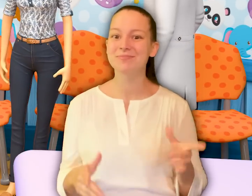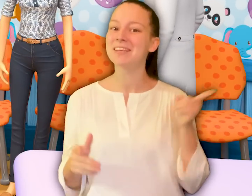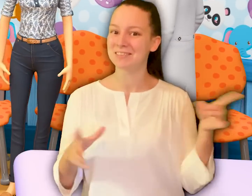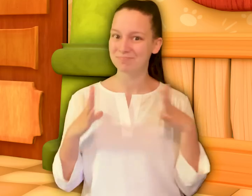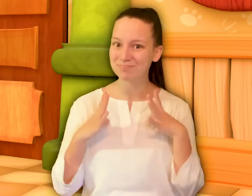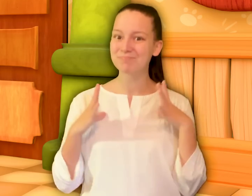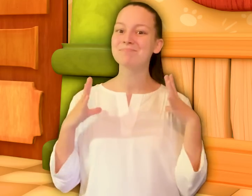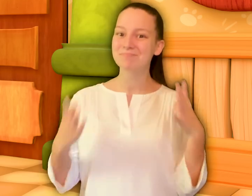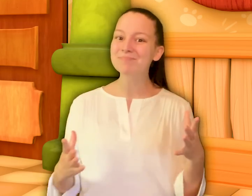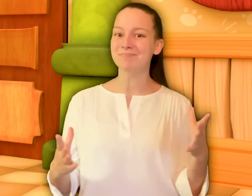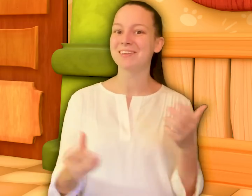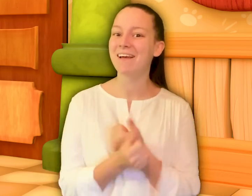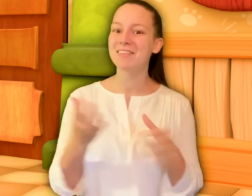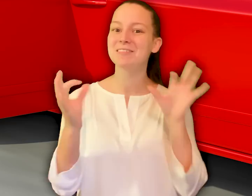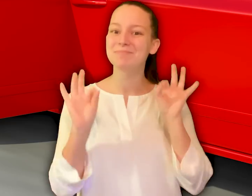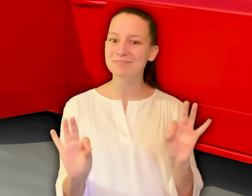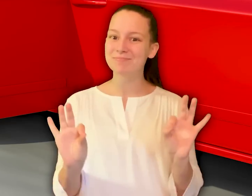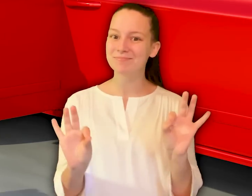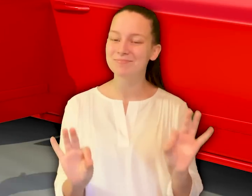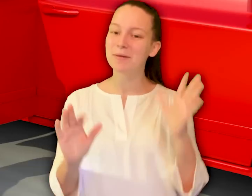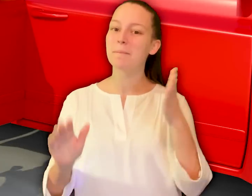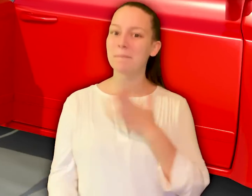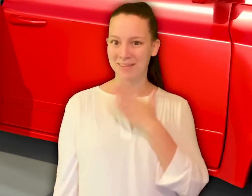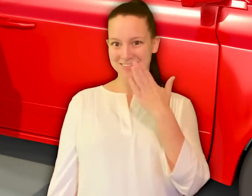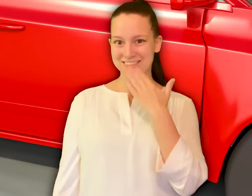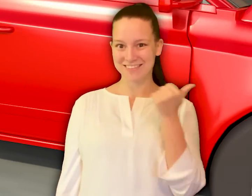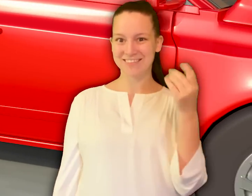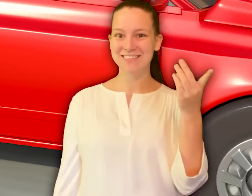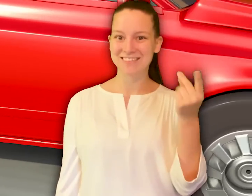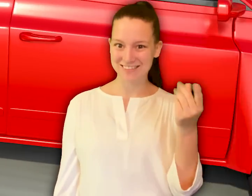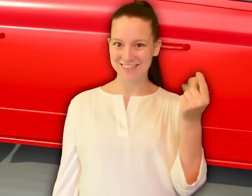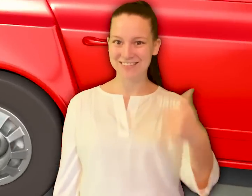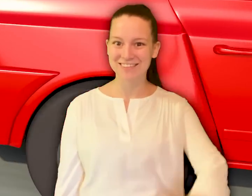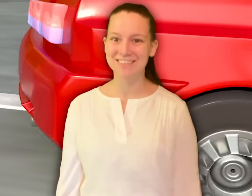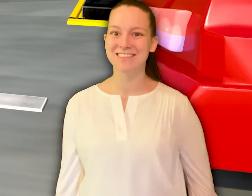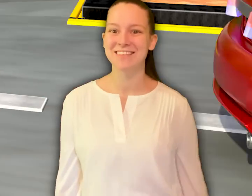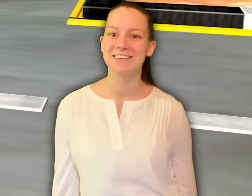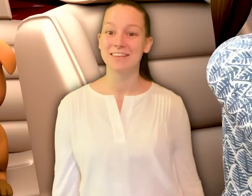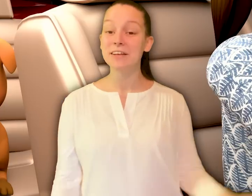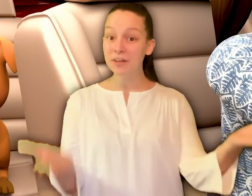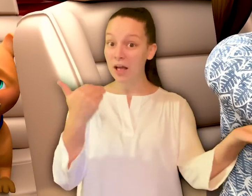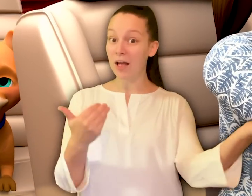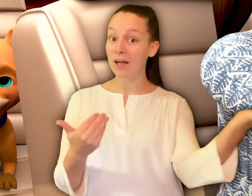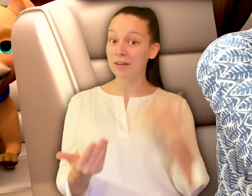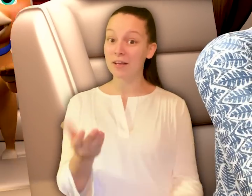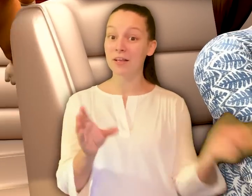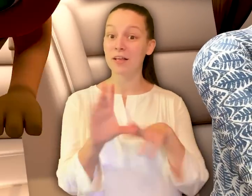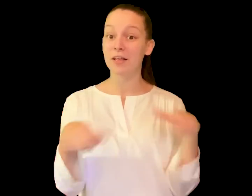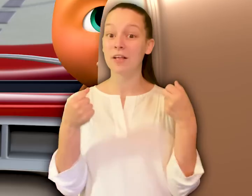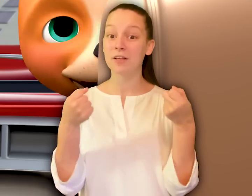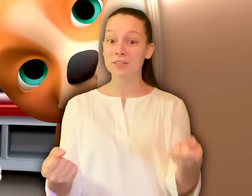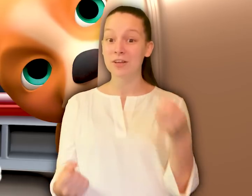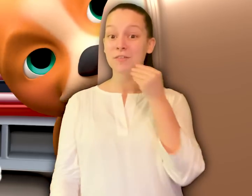said fine he said fine he said everything is fine he said my sweet puppy